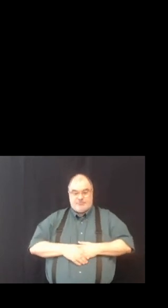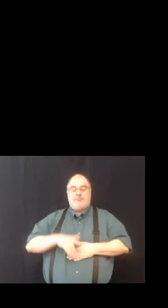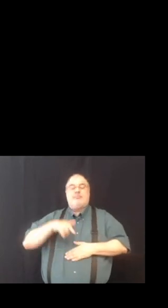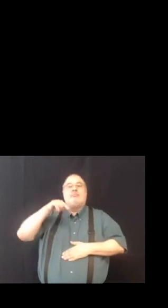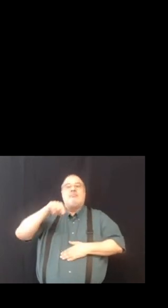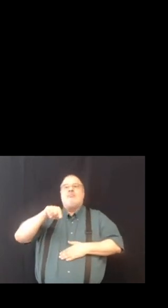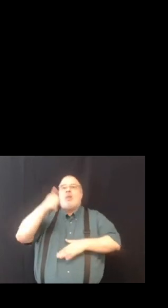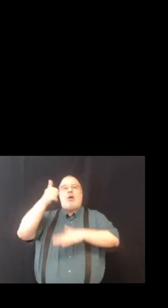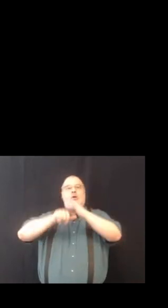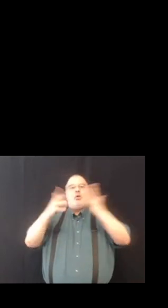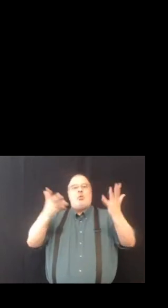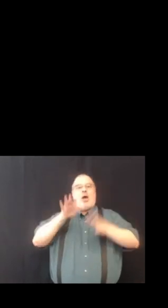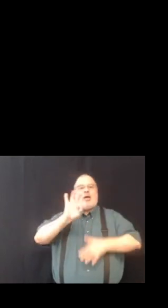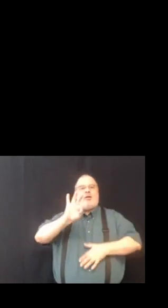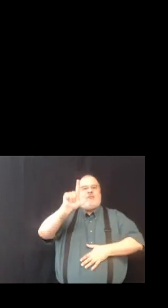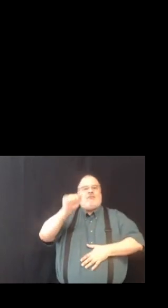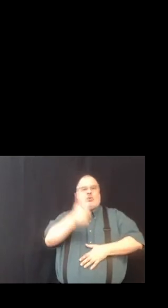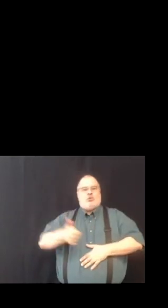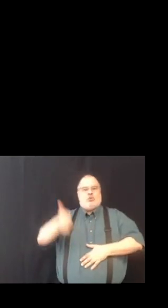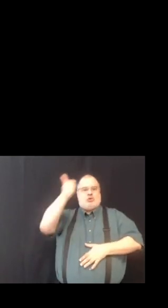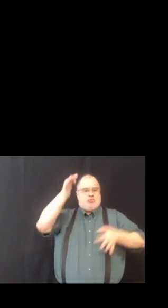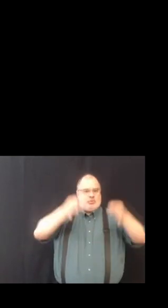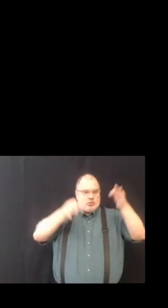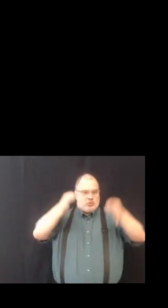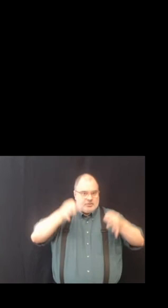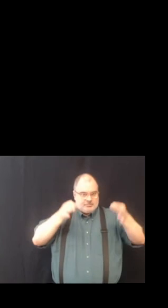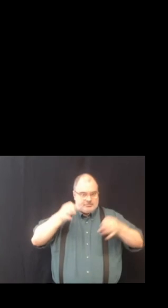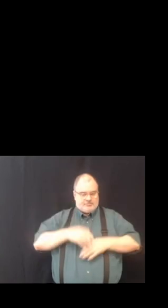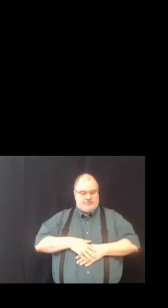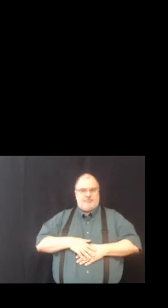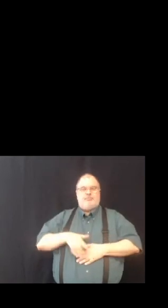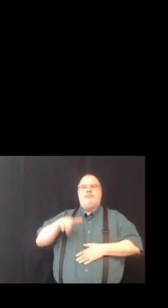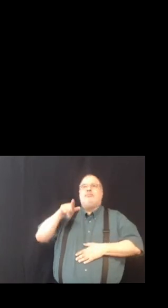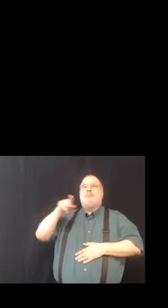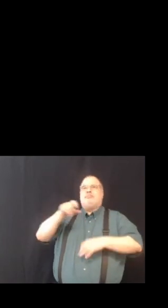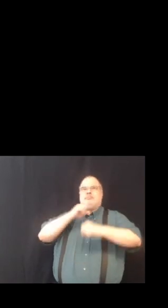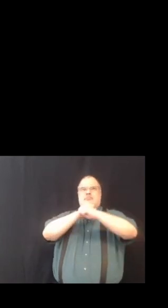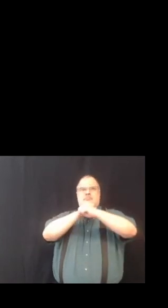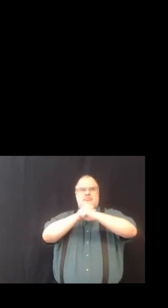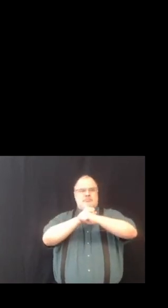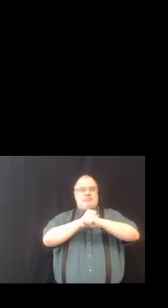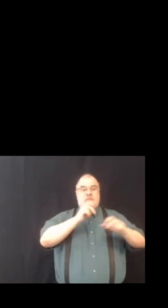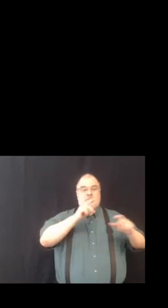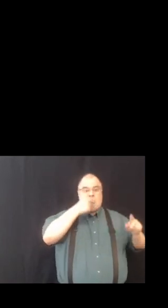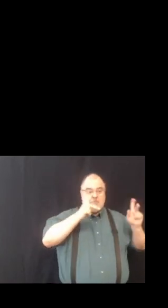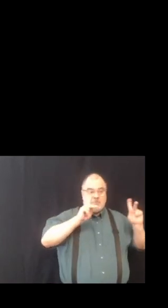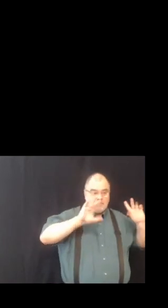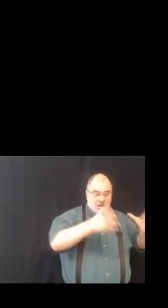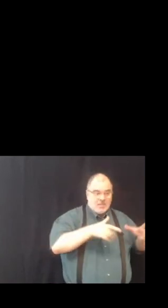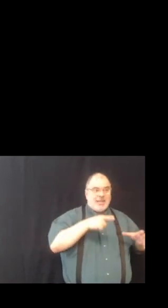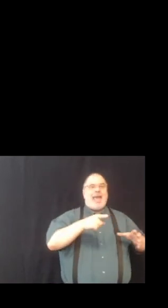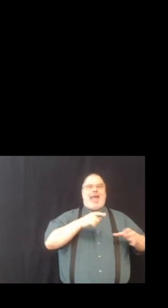Supreme Court. The Florida Bar protects the public and fosters a high standard of integrity and competence for